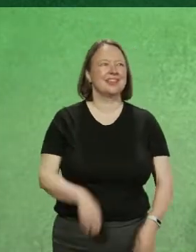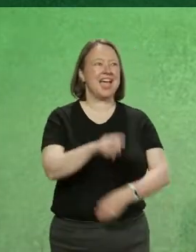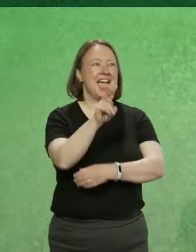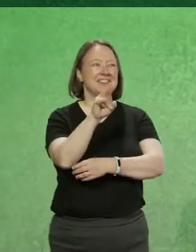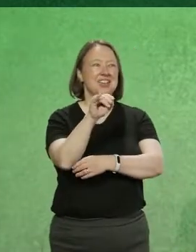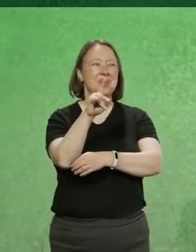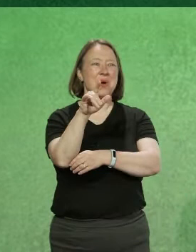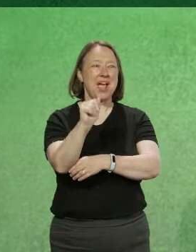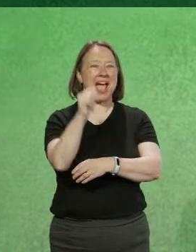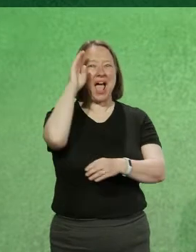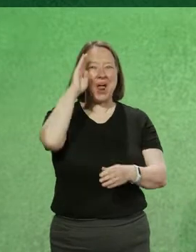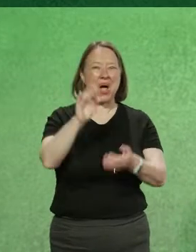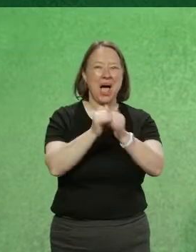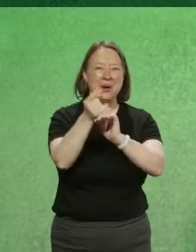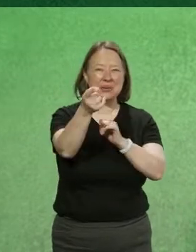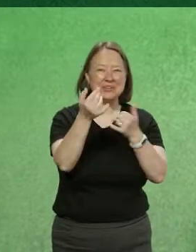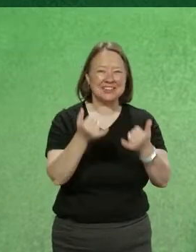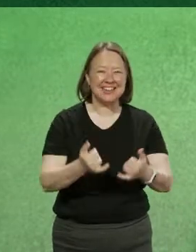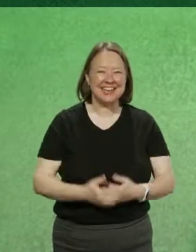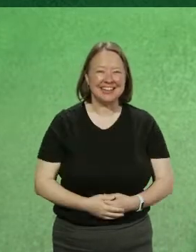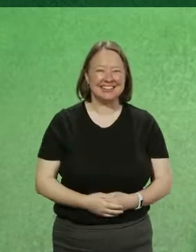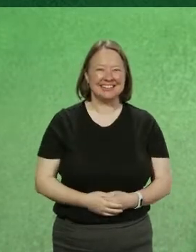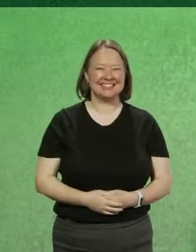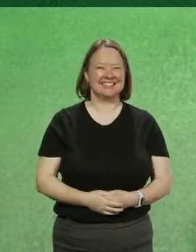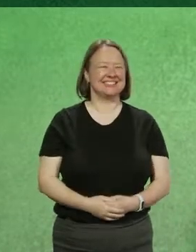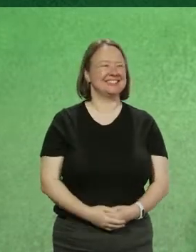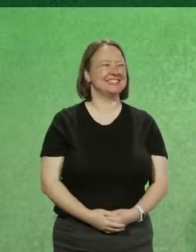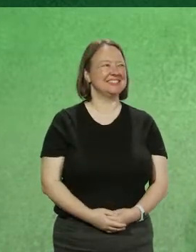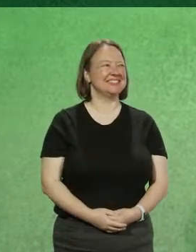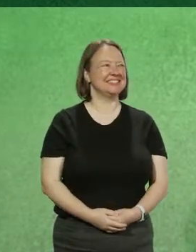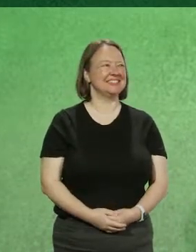Victoria, hello, how are you today?